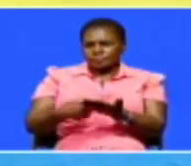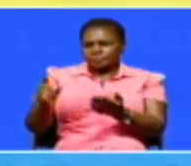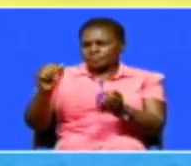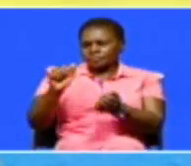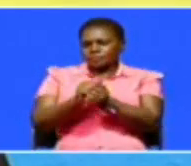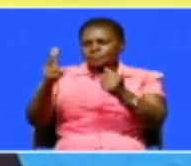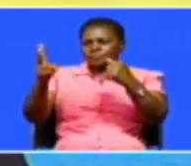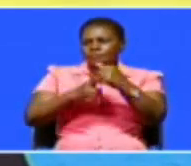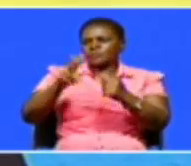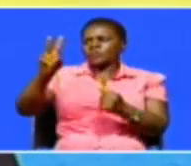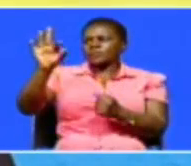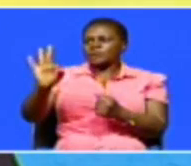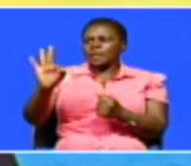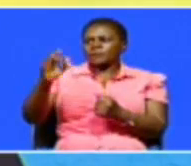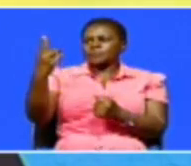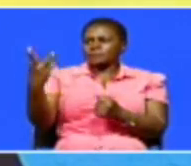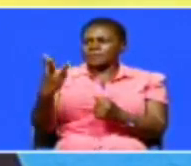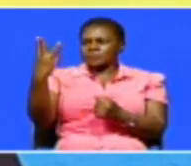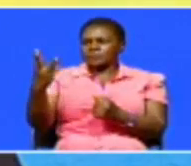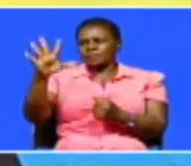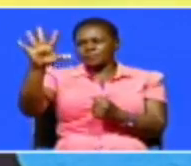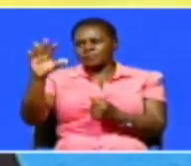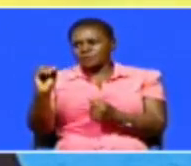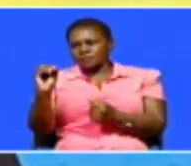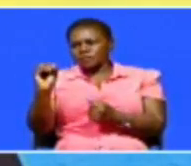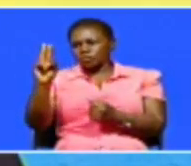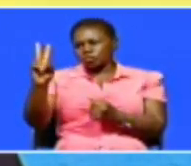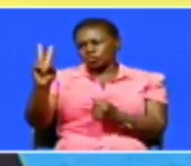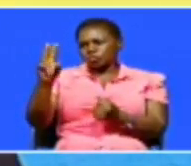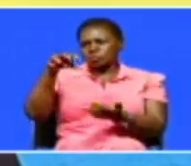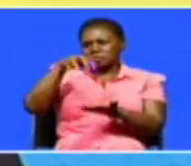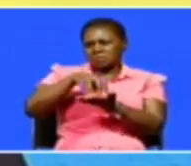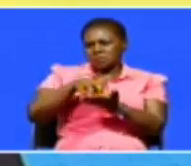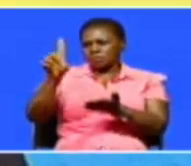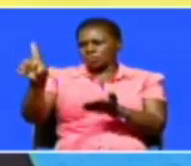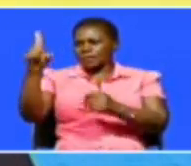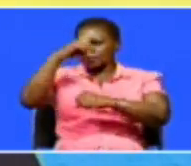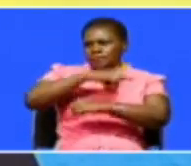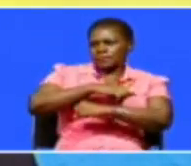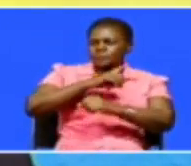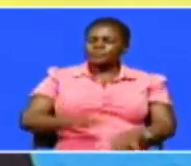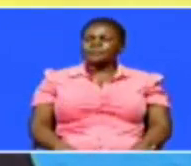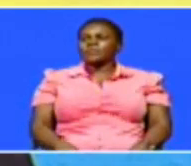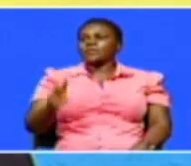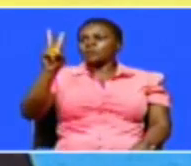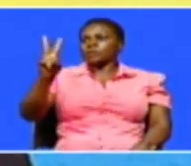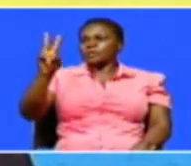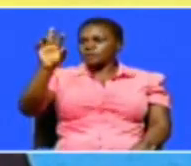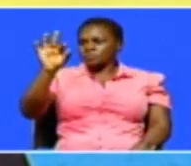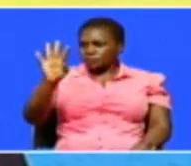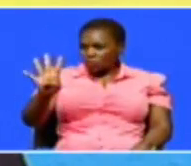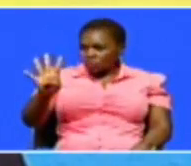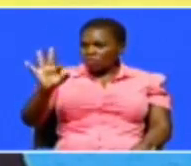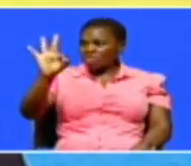of May, we were reporting about 52 cases on average per day. 24th to 30th